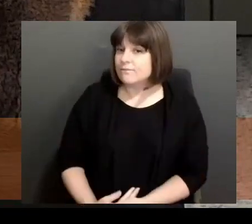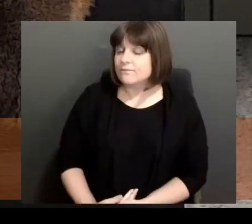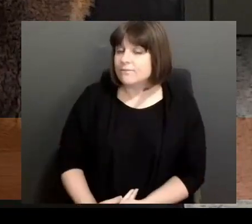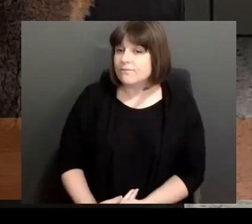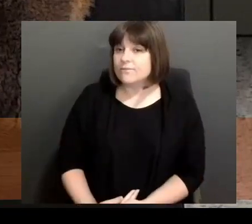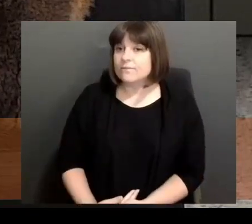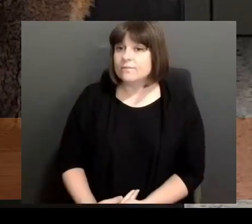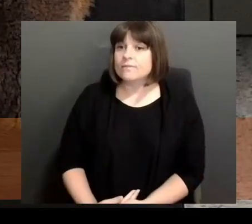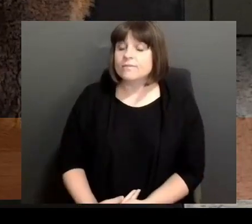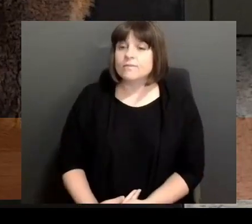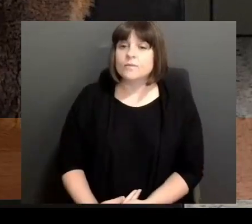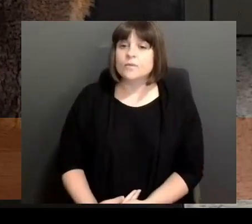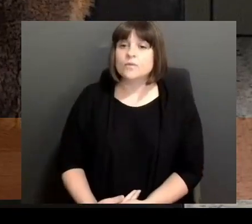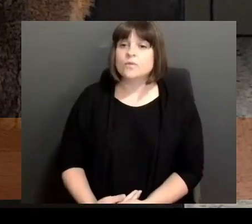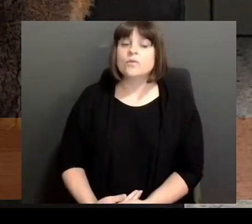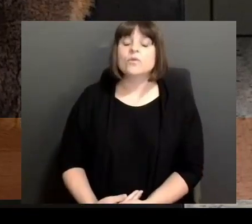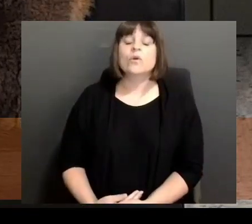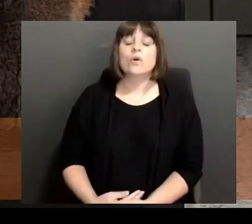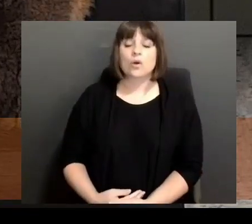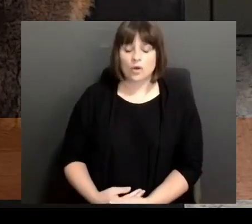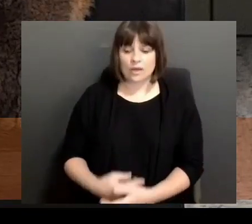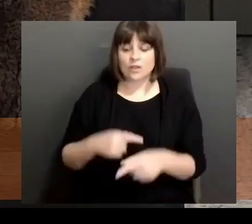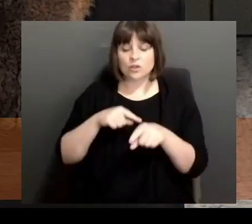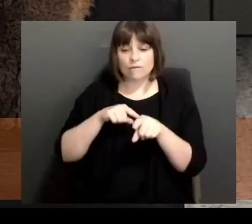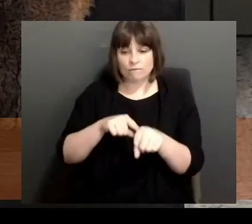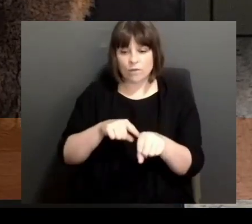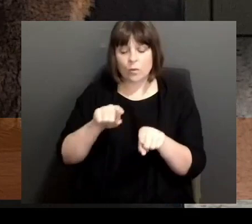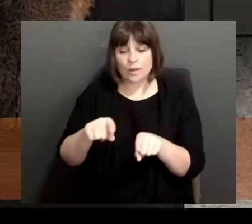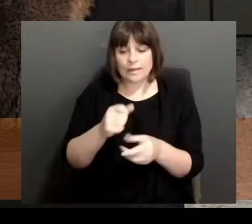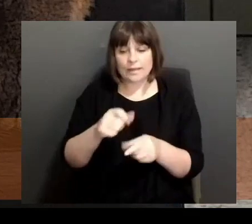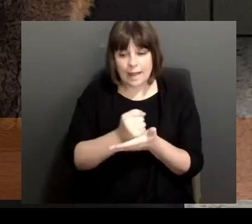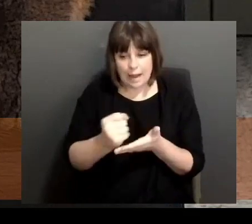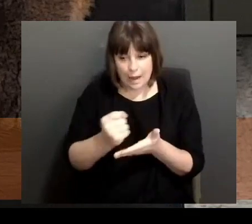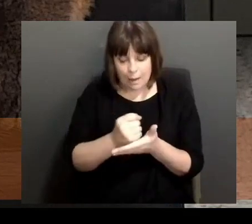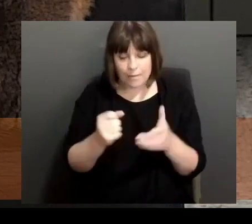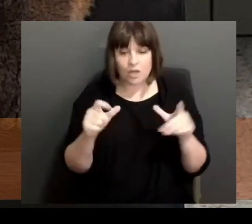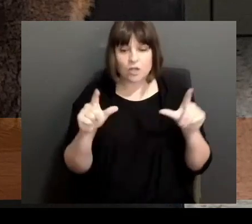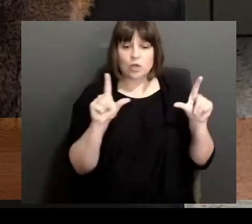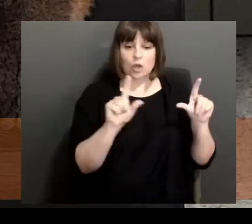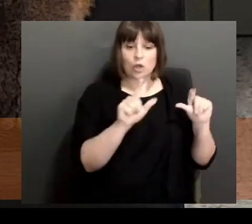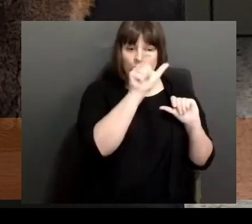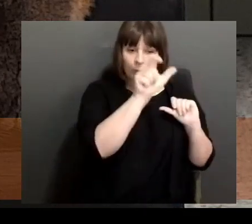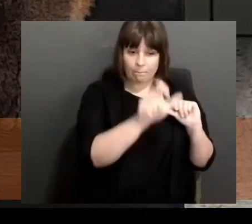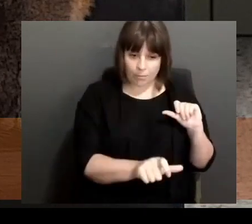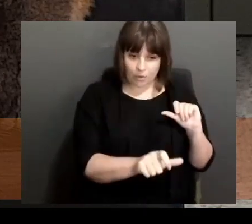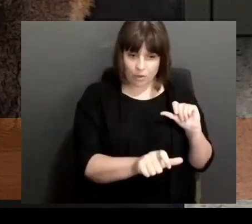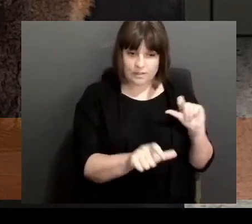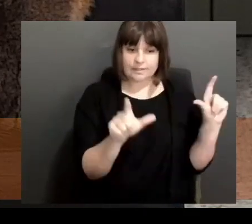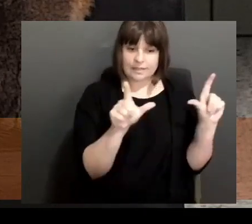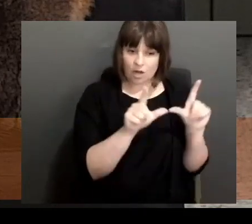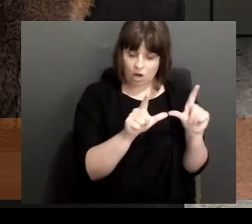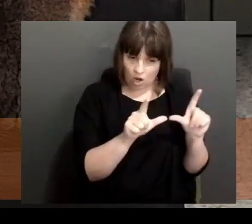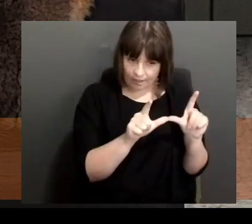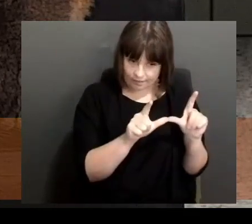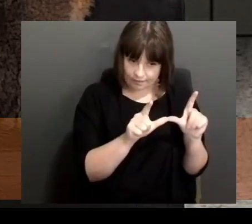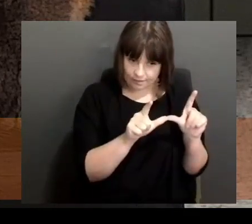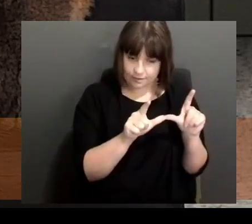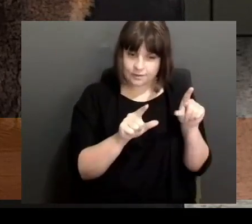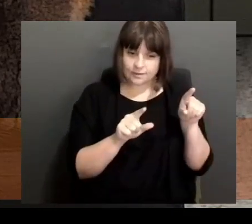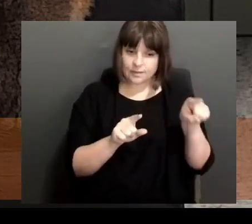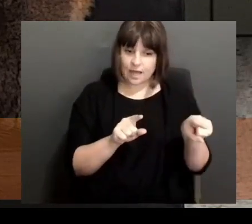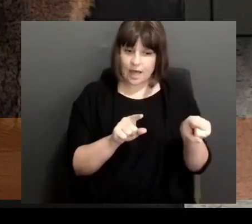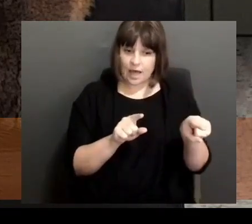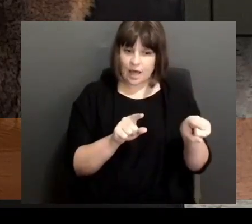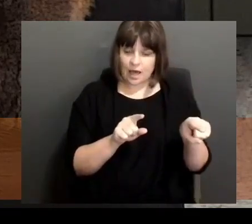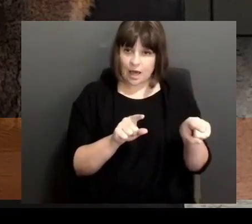So just to stay with that figure for a moment, the licensee obtains the total benefit of